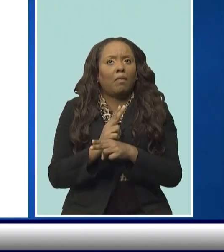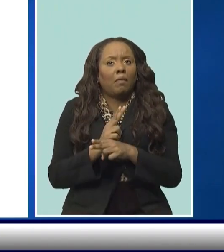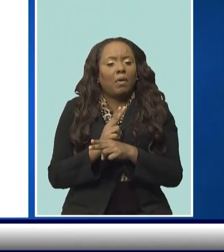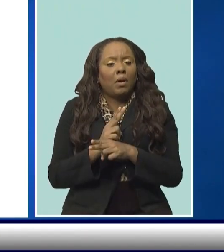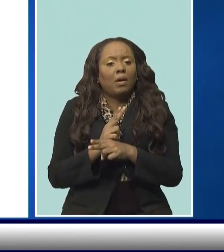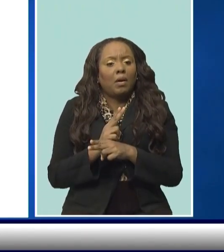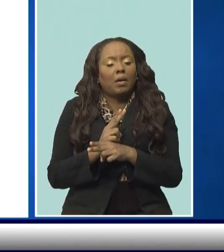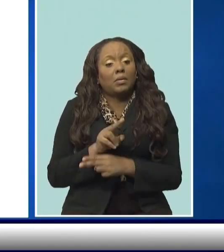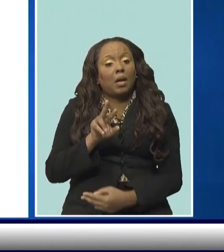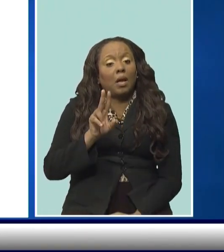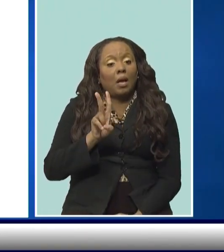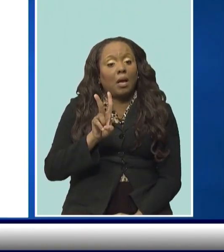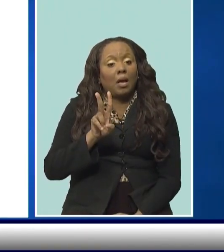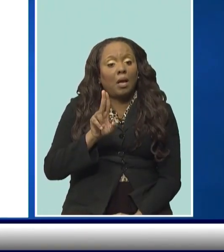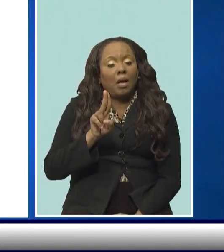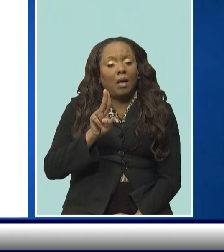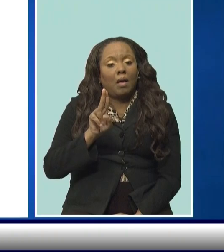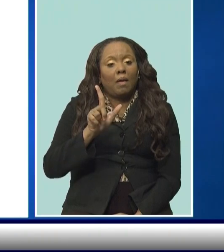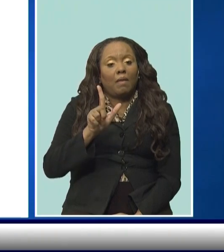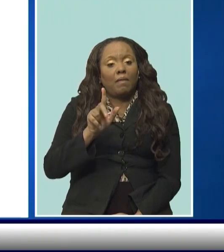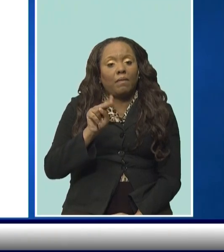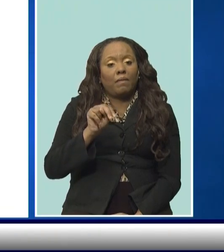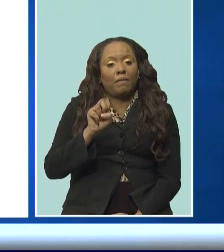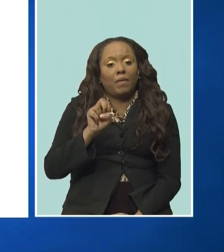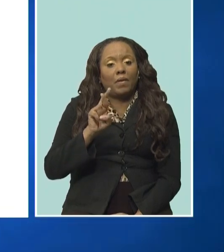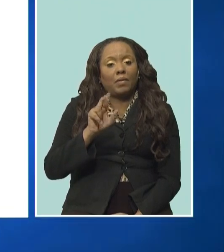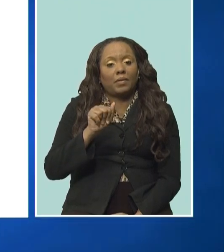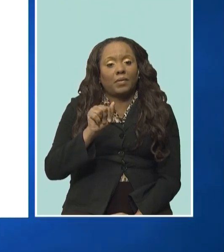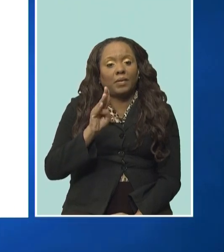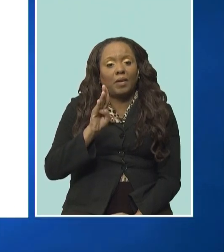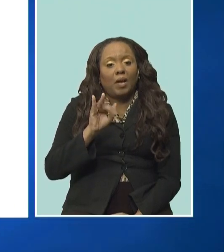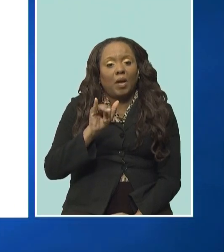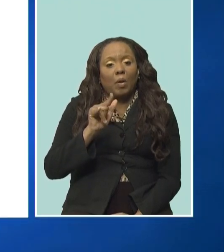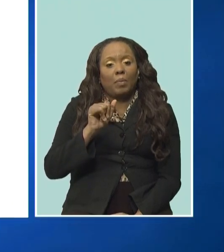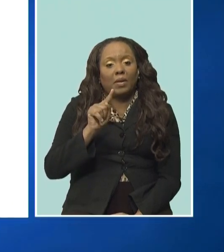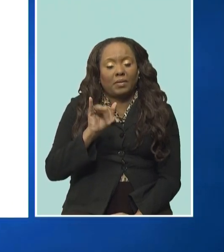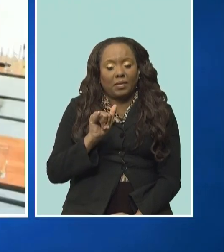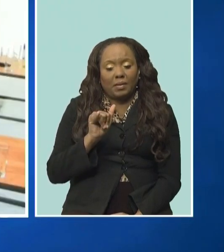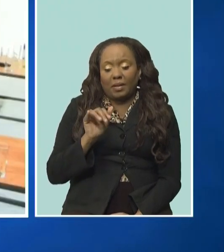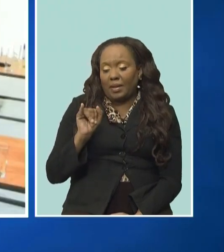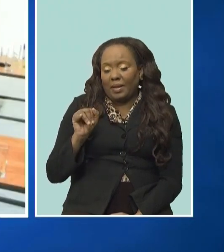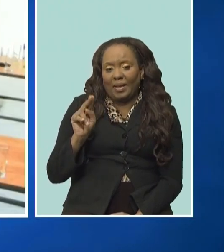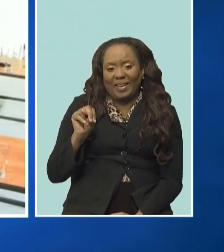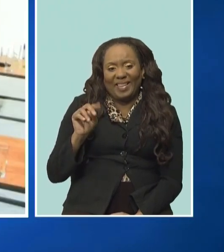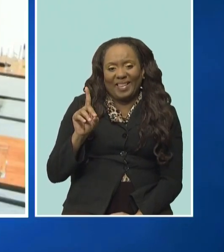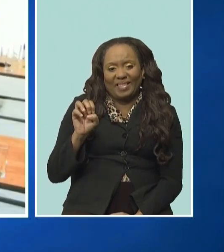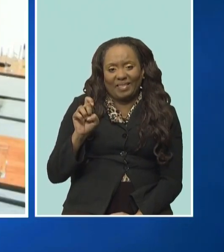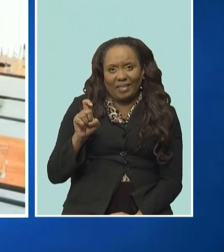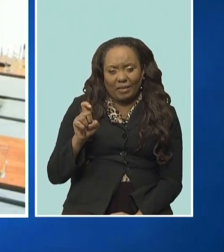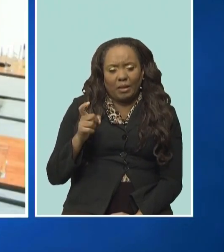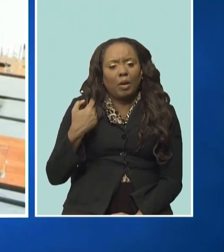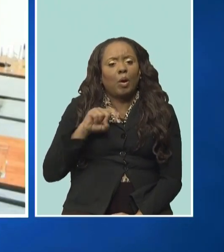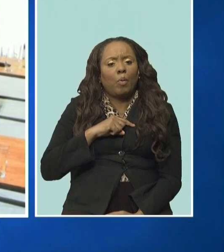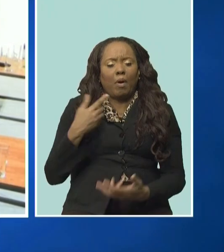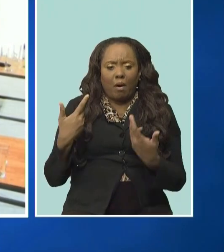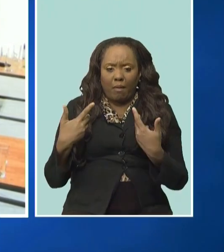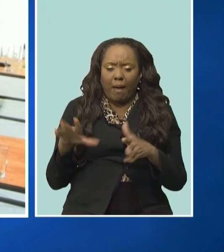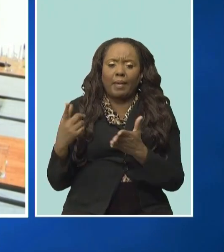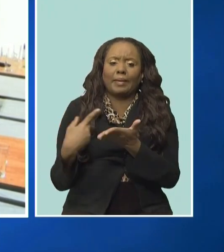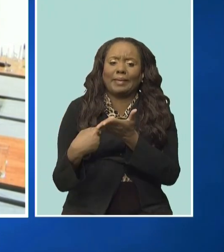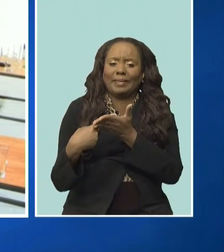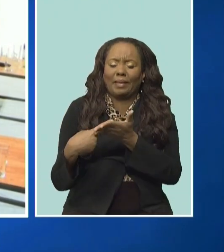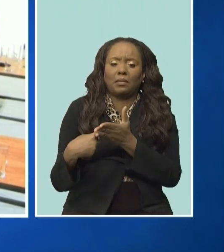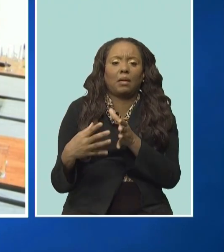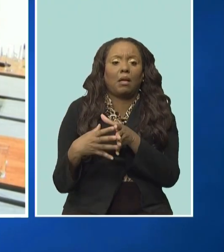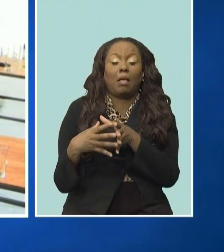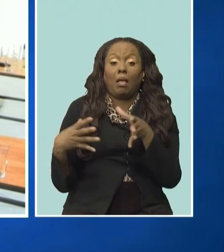vulnerability index. There have been many forms discussed, and the multi-dimensional vulnerability index, which